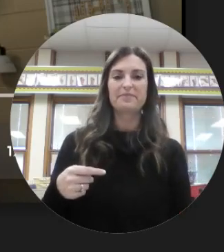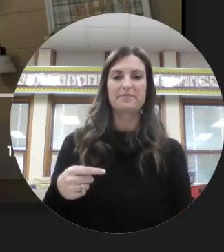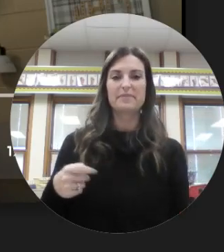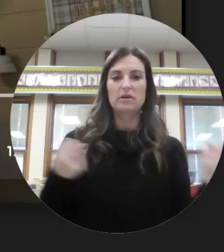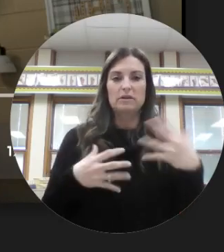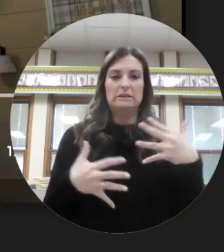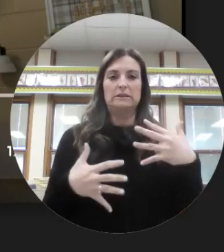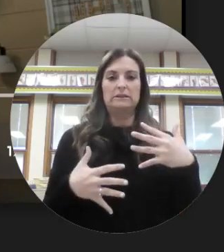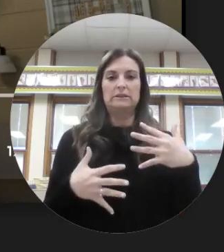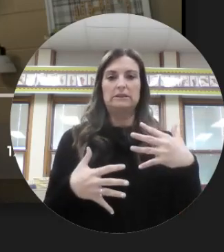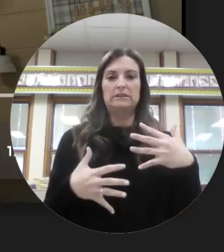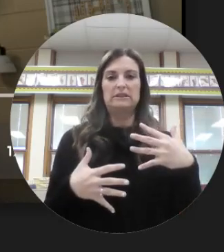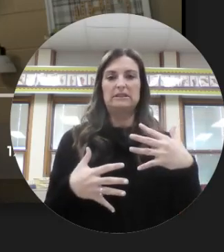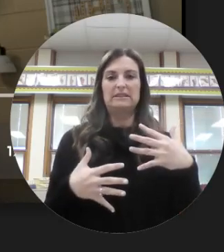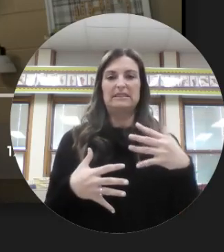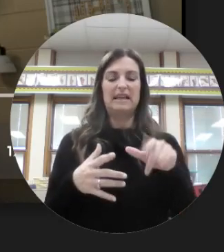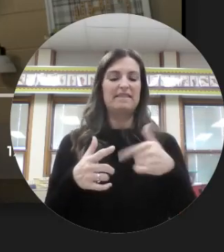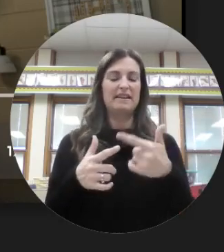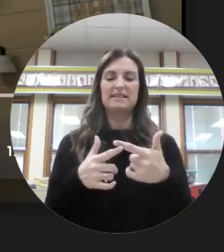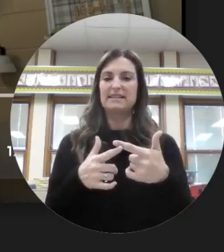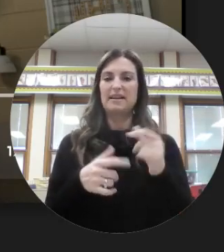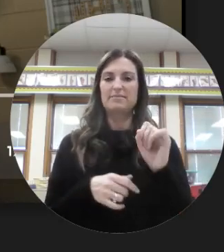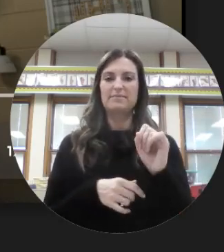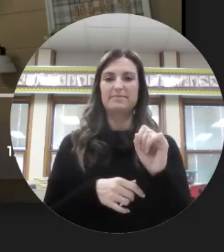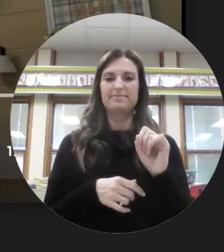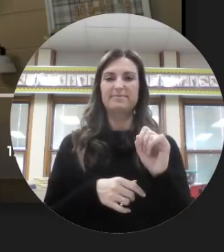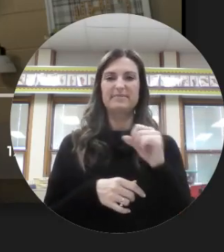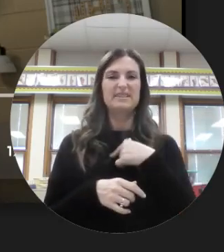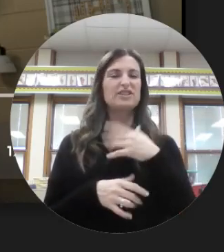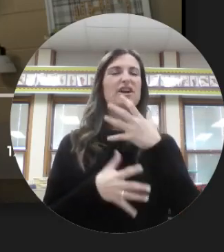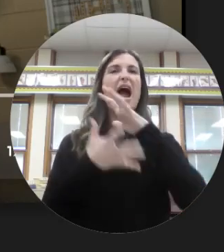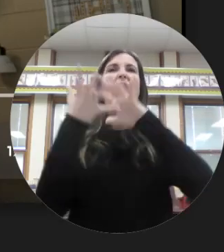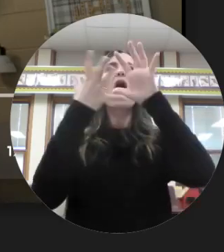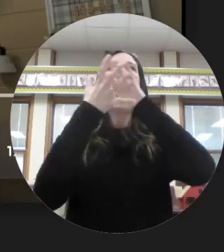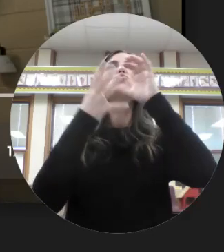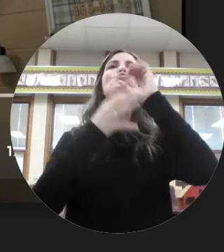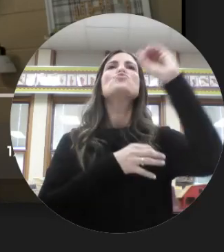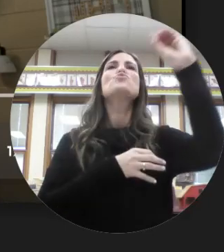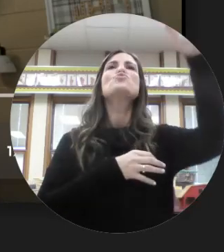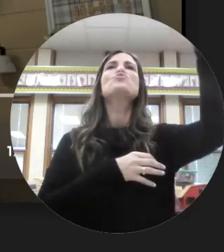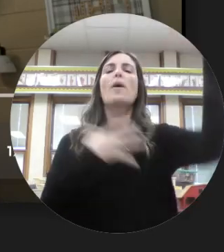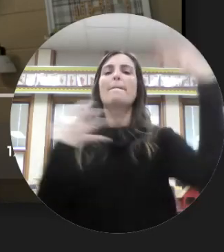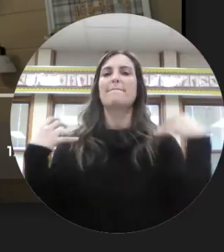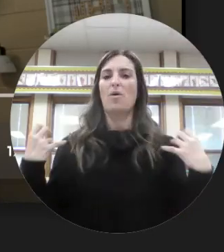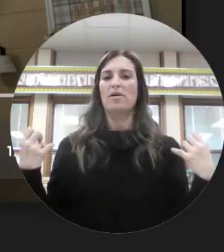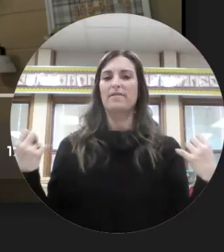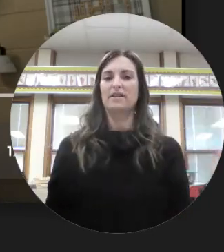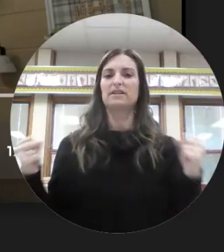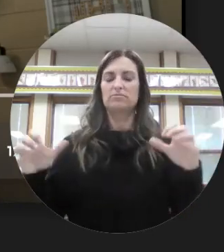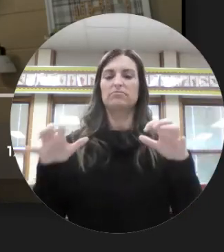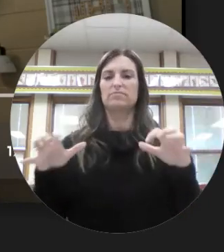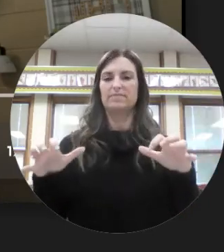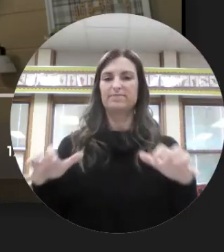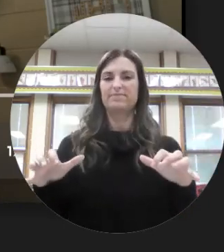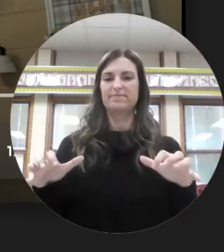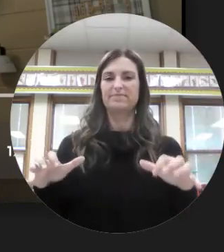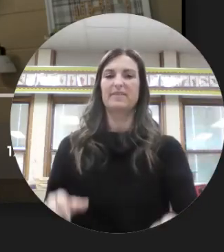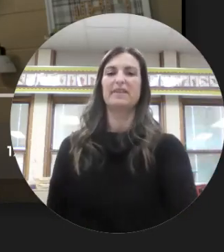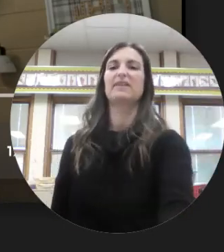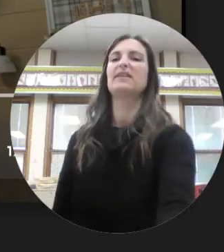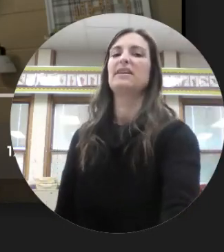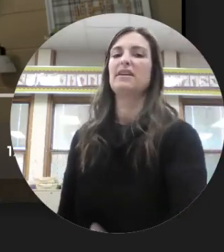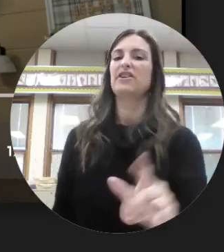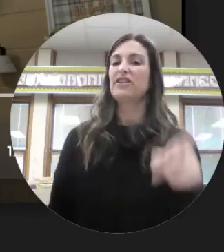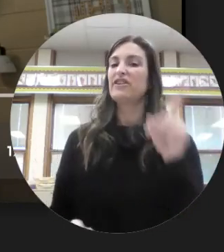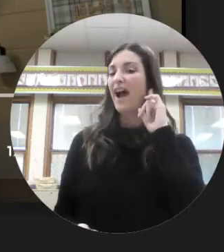startling that it snapped Bright Bill right out of his stupor. Her howl was so powerful that it shook Roz's entire body. Her howl was